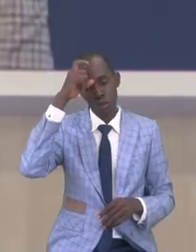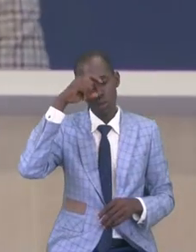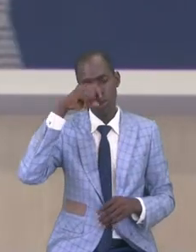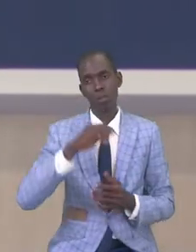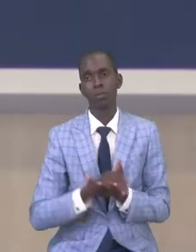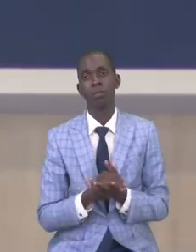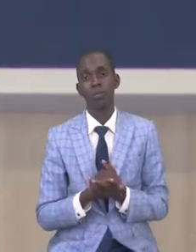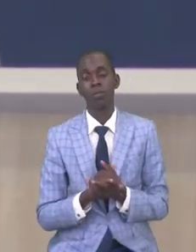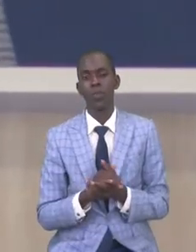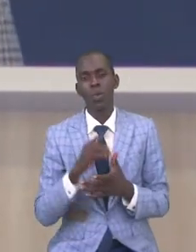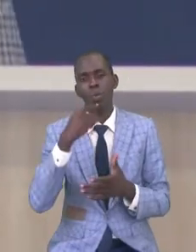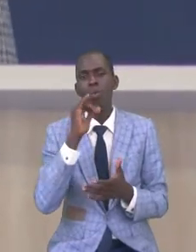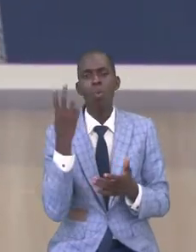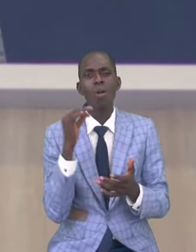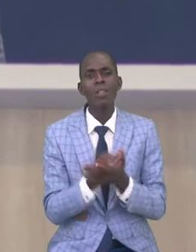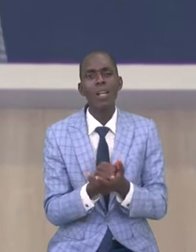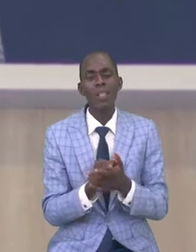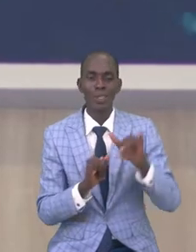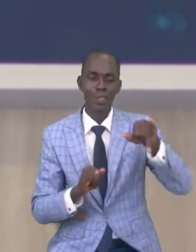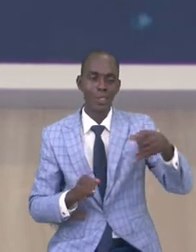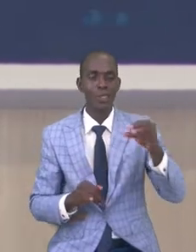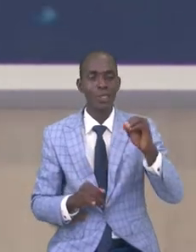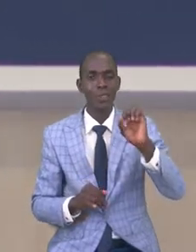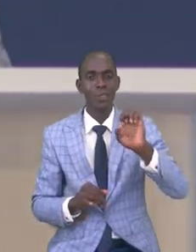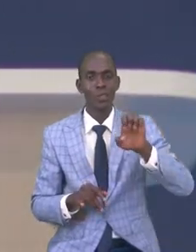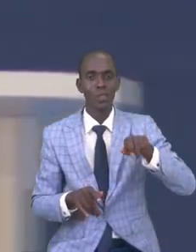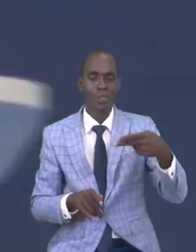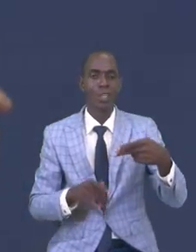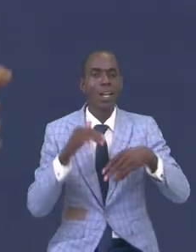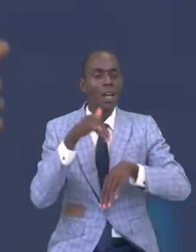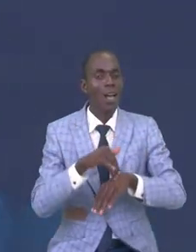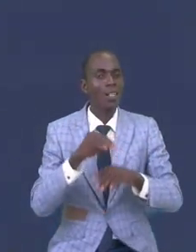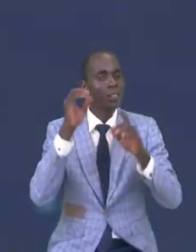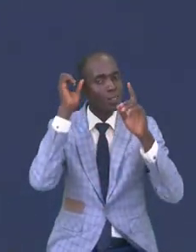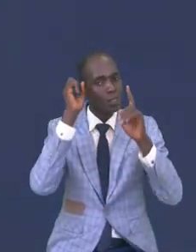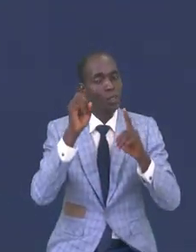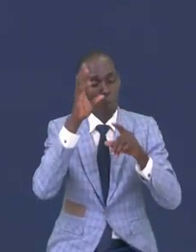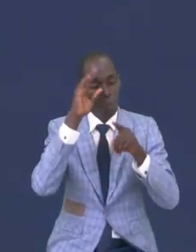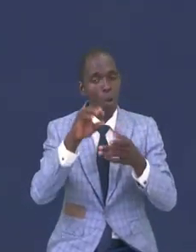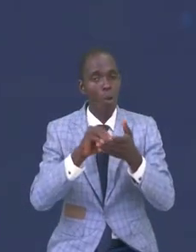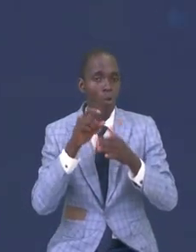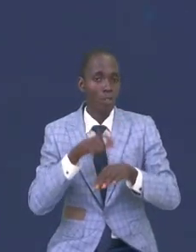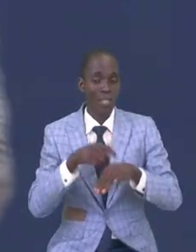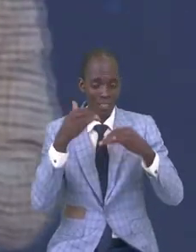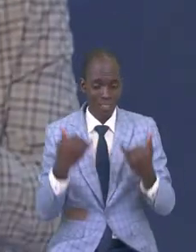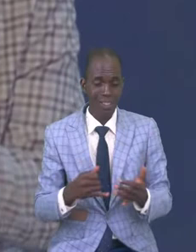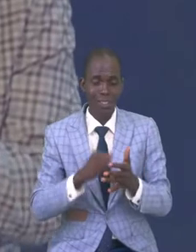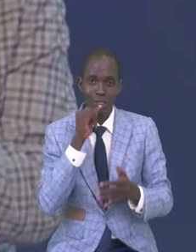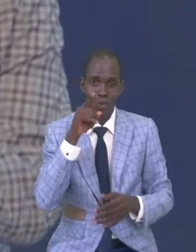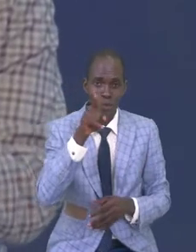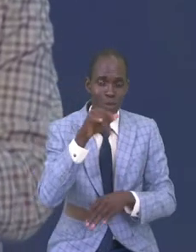was Joseph at his own time. It is now you at your own